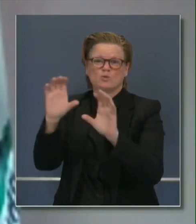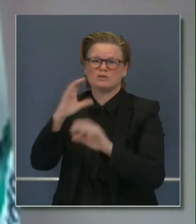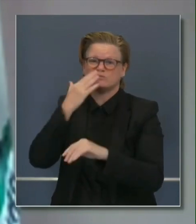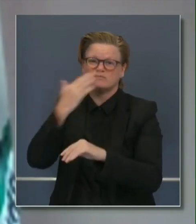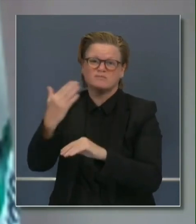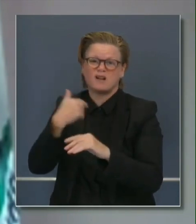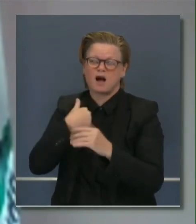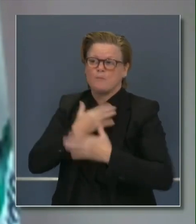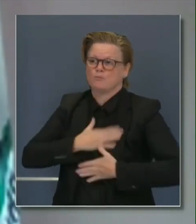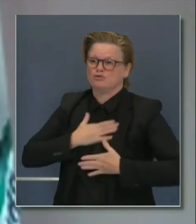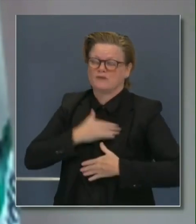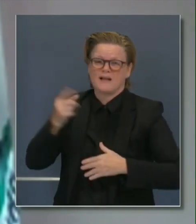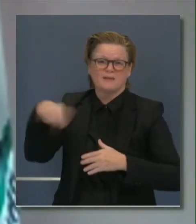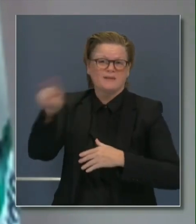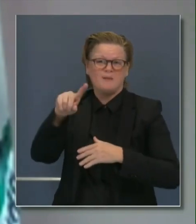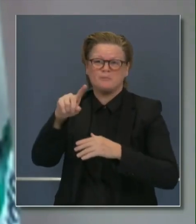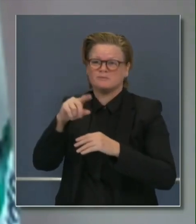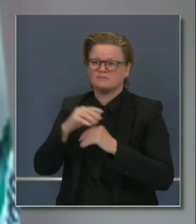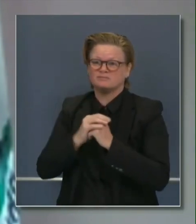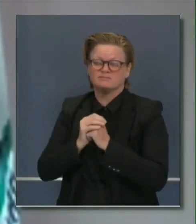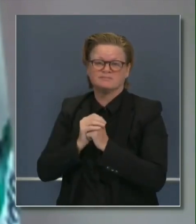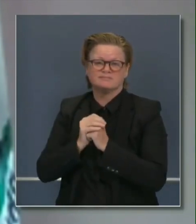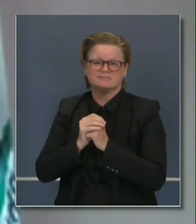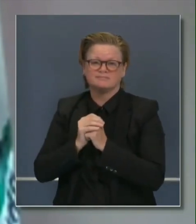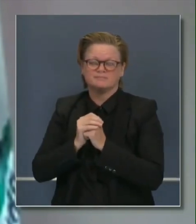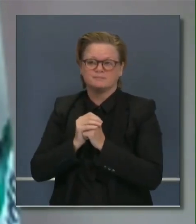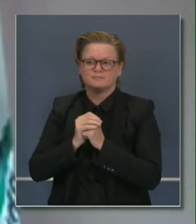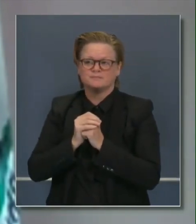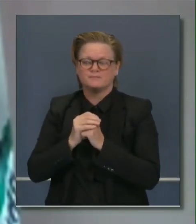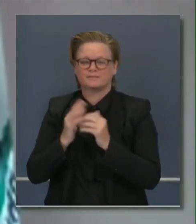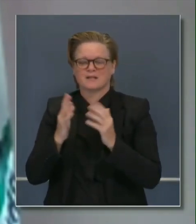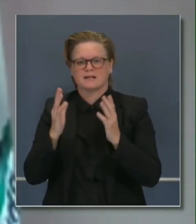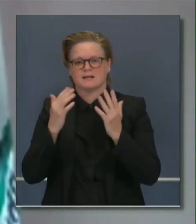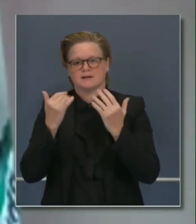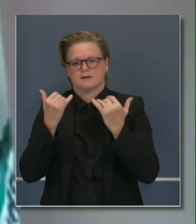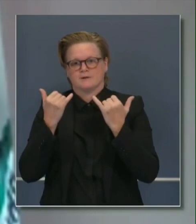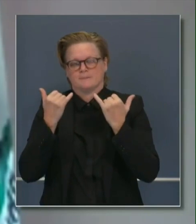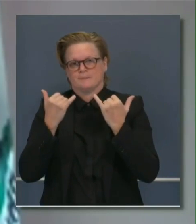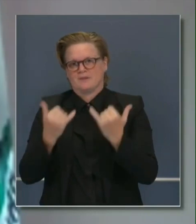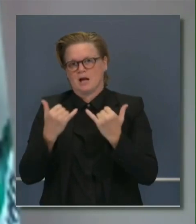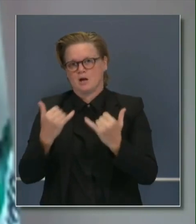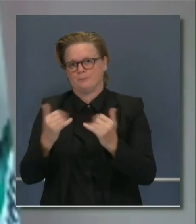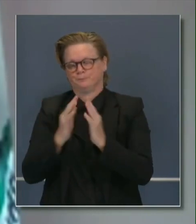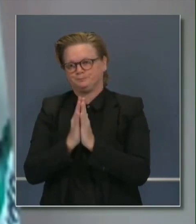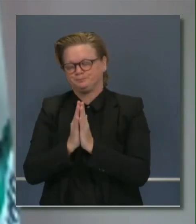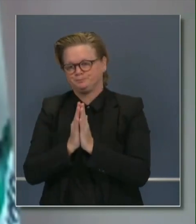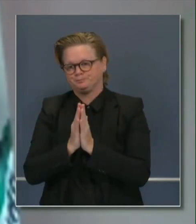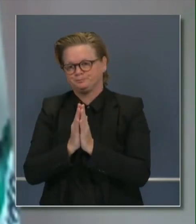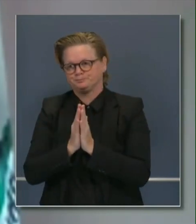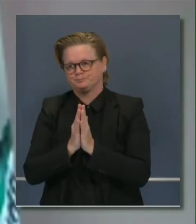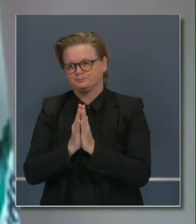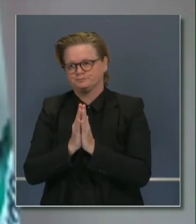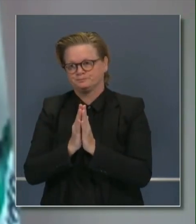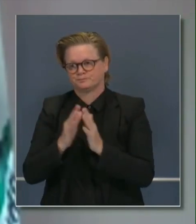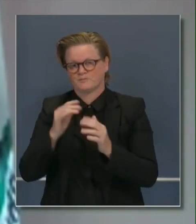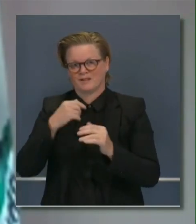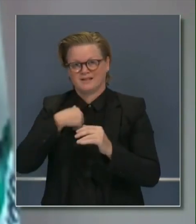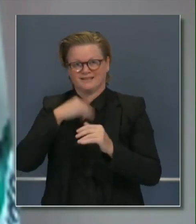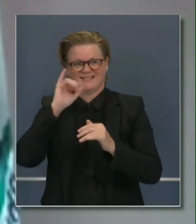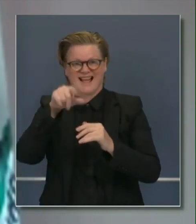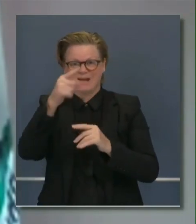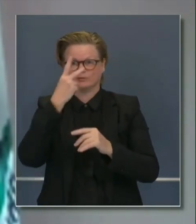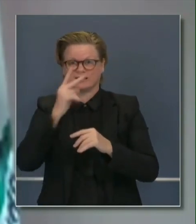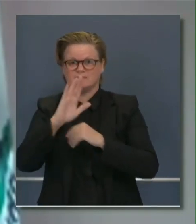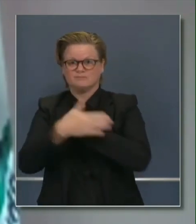would have otherwise done with COVID transmission. Now, as we move into the regional stay-at-home order, this advisory